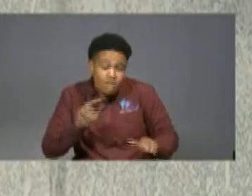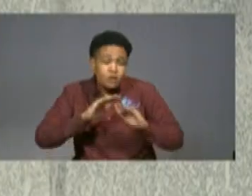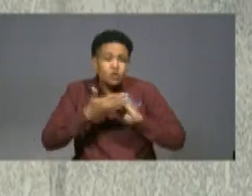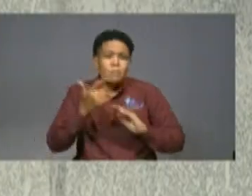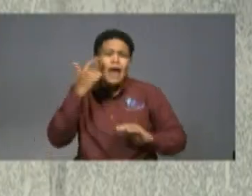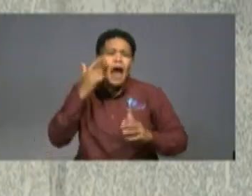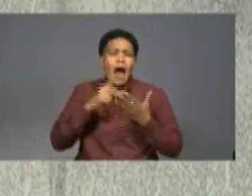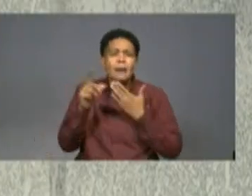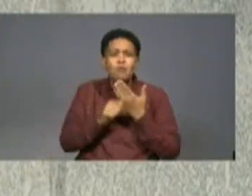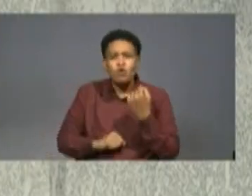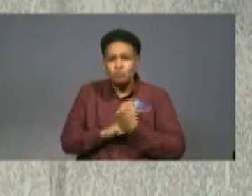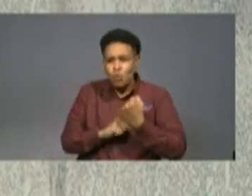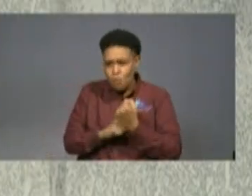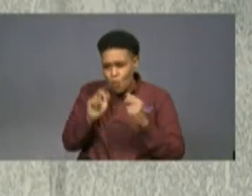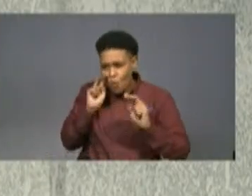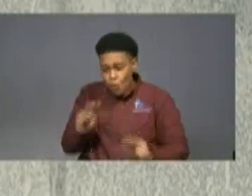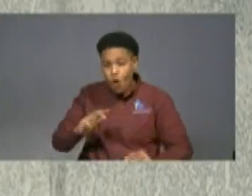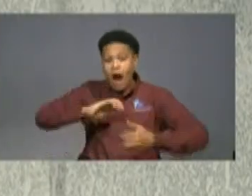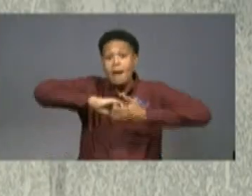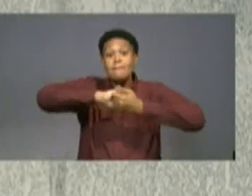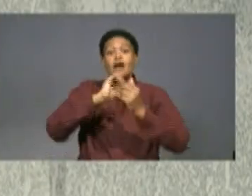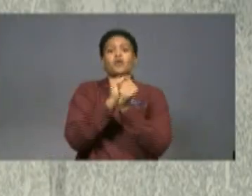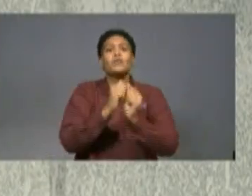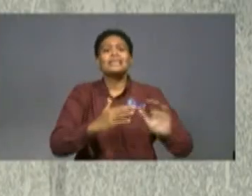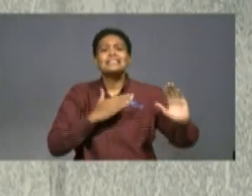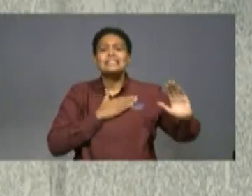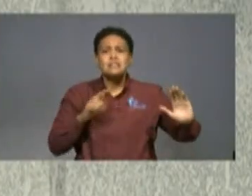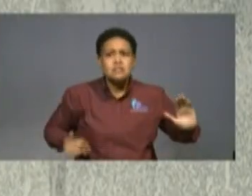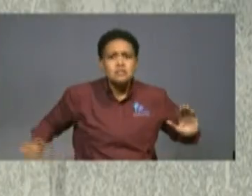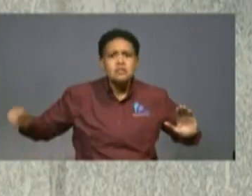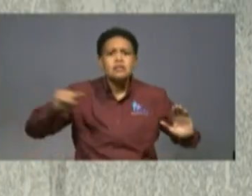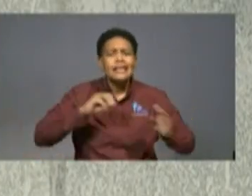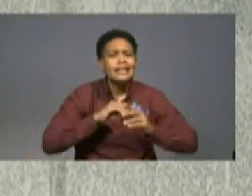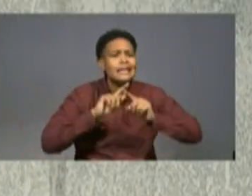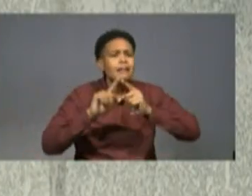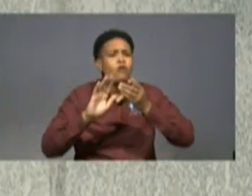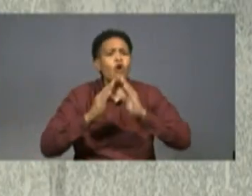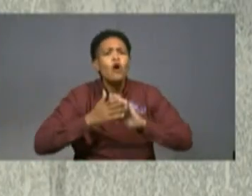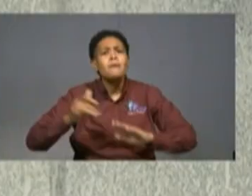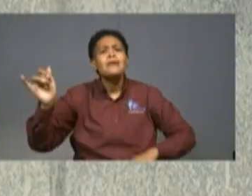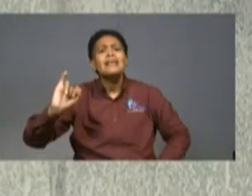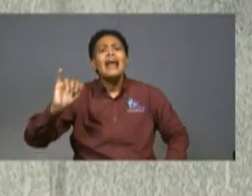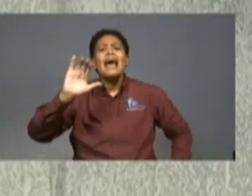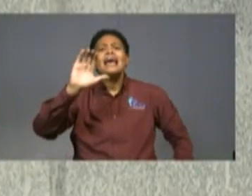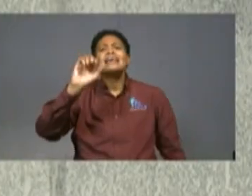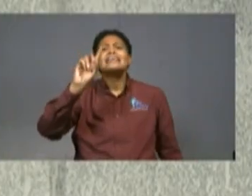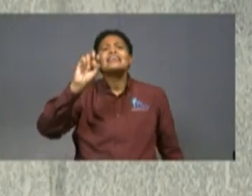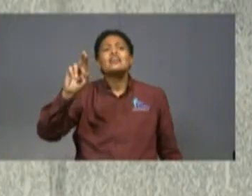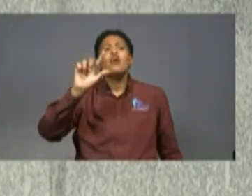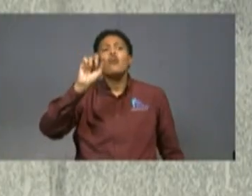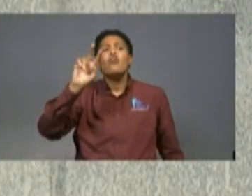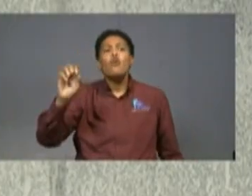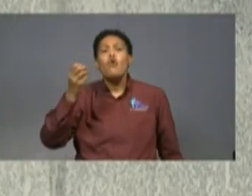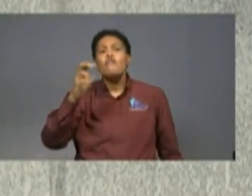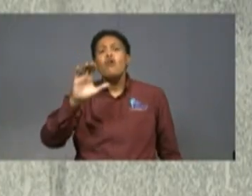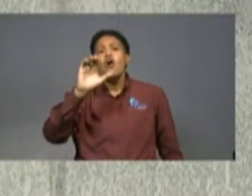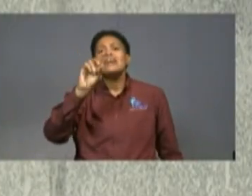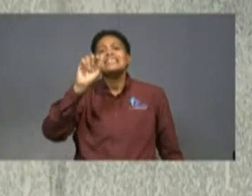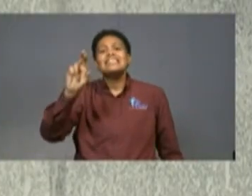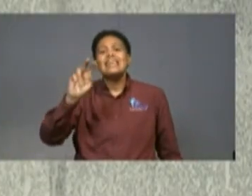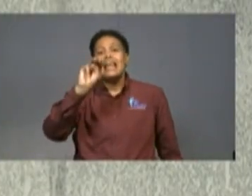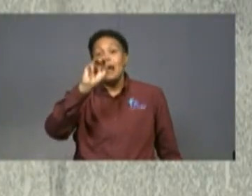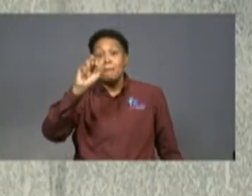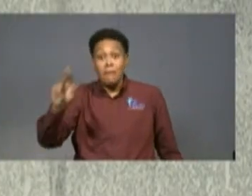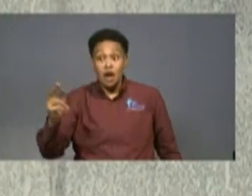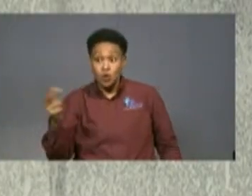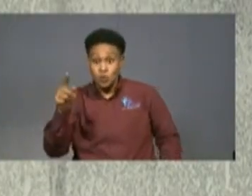program, and bringing a partnership with the citizenry in communities such as Cedar Grove or Cedar Manor, where you could use it as a